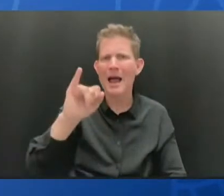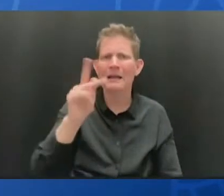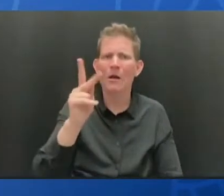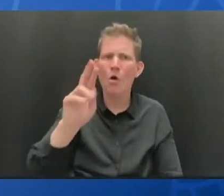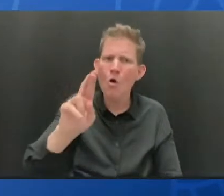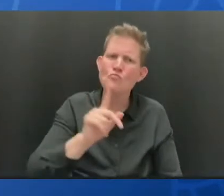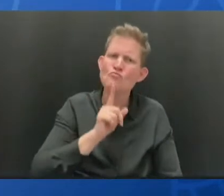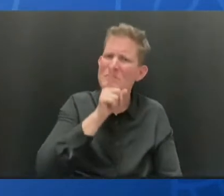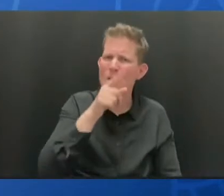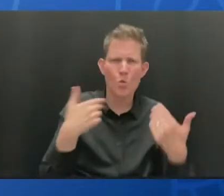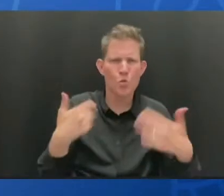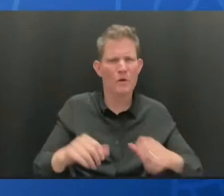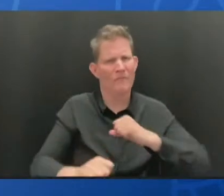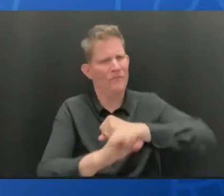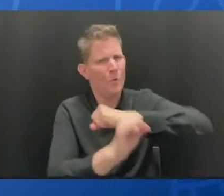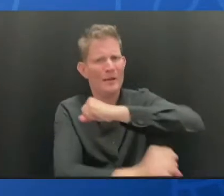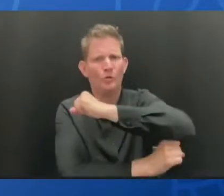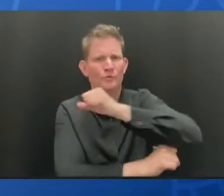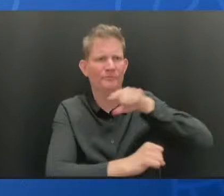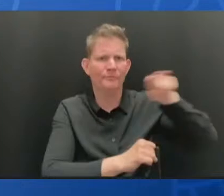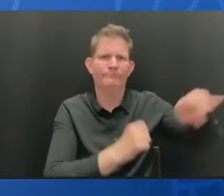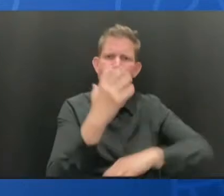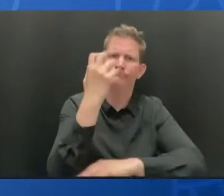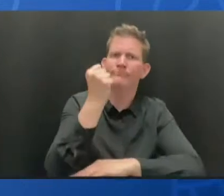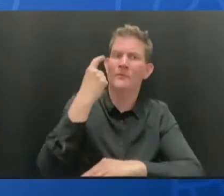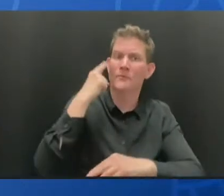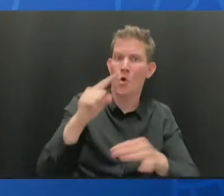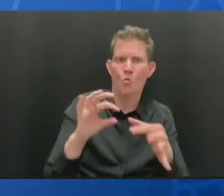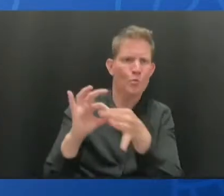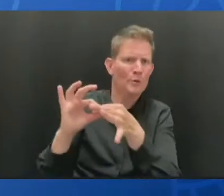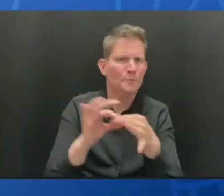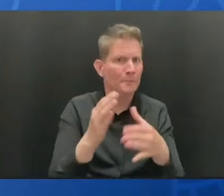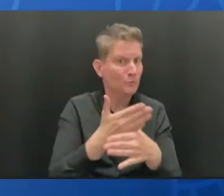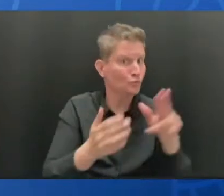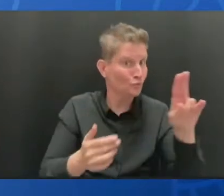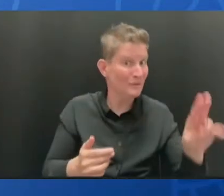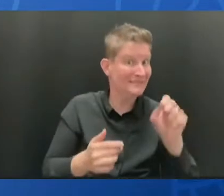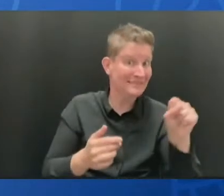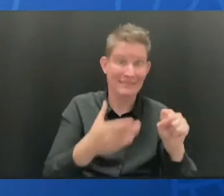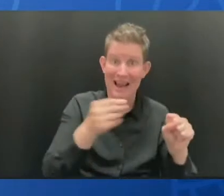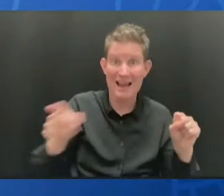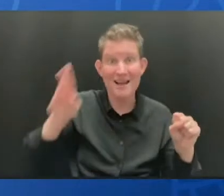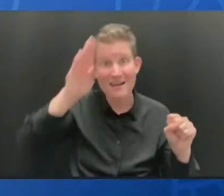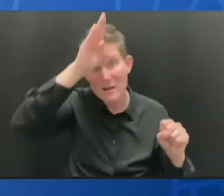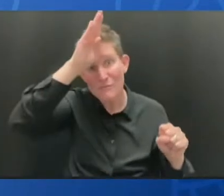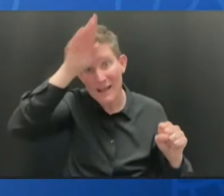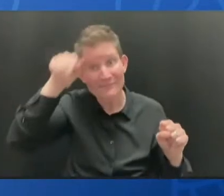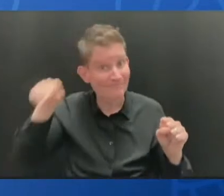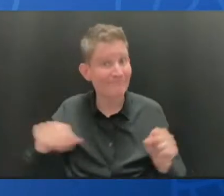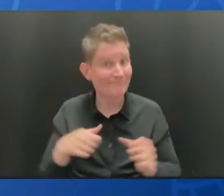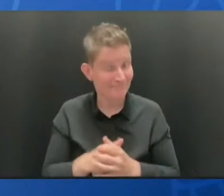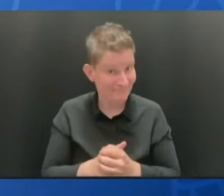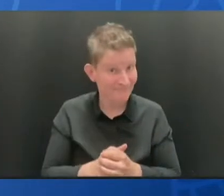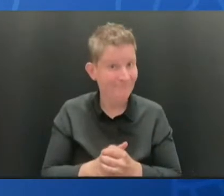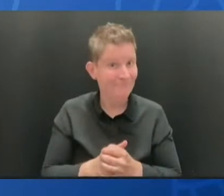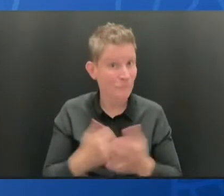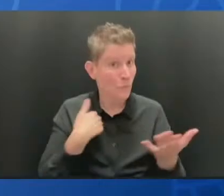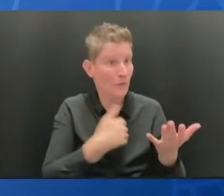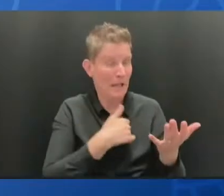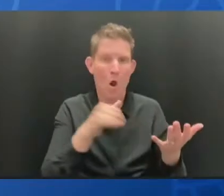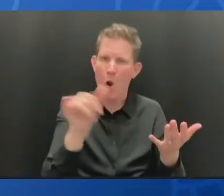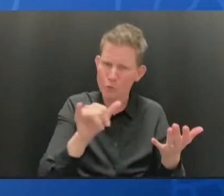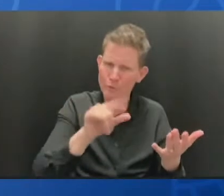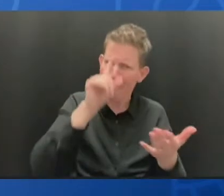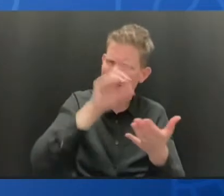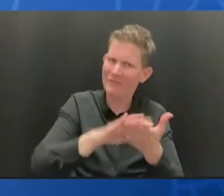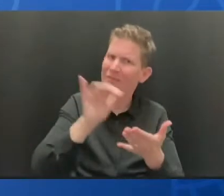relationship between that the United States enjoys with Iraq. We also believe that U.S. and Iraqi interests are best